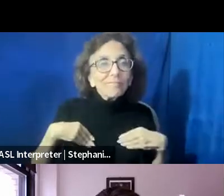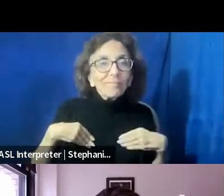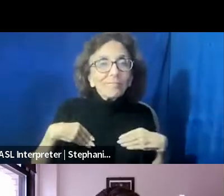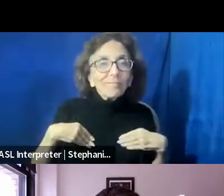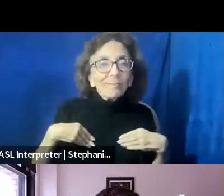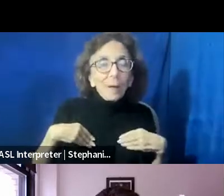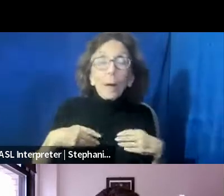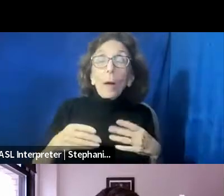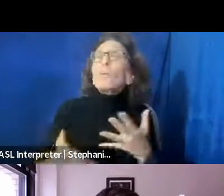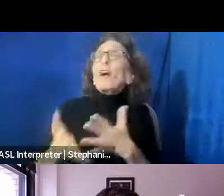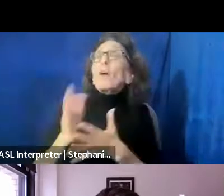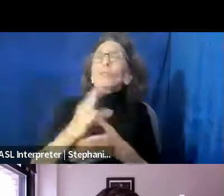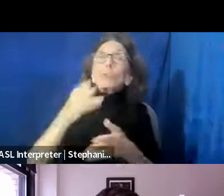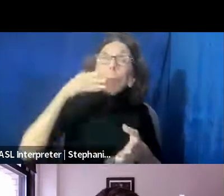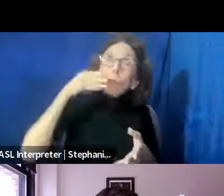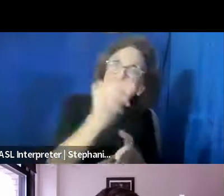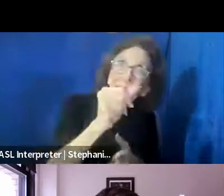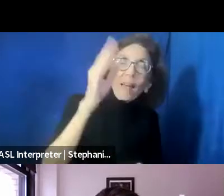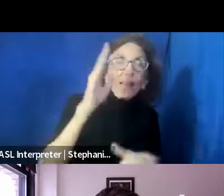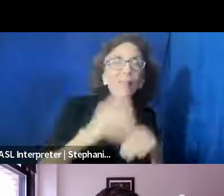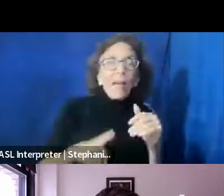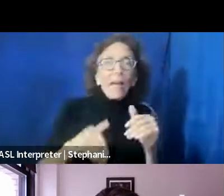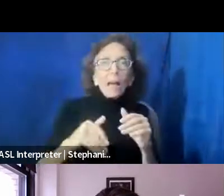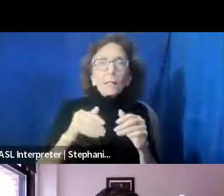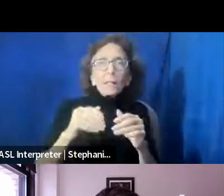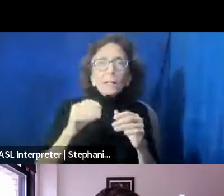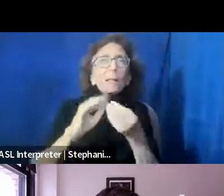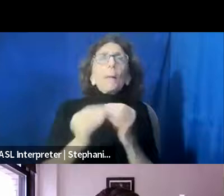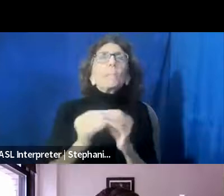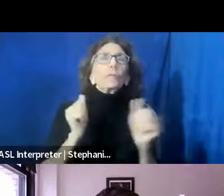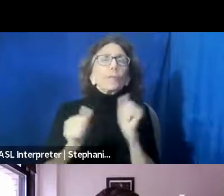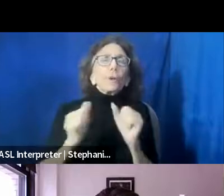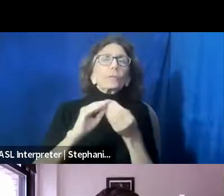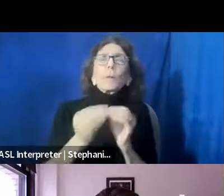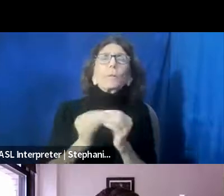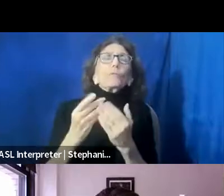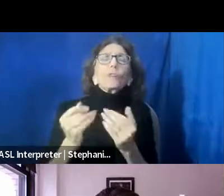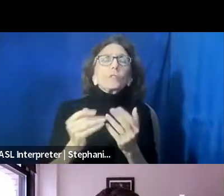this is the priority. So that's, I would say, the fundamental shift.